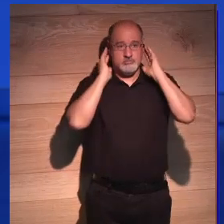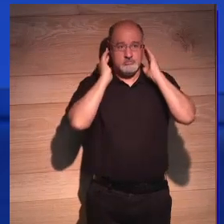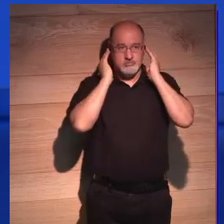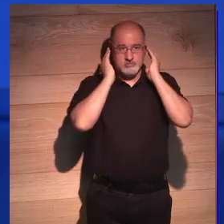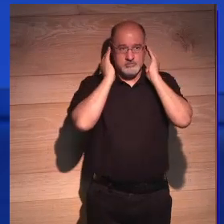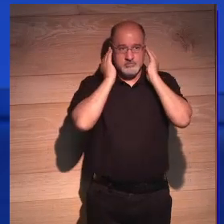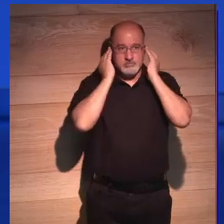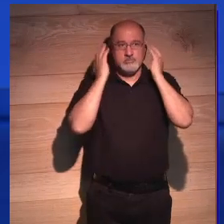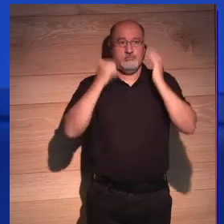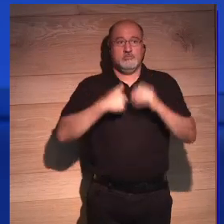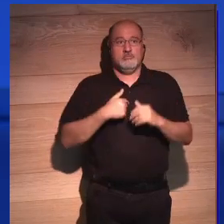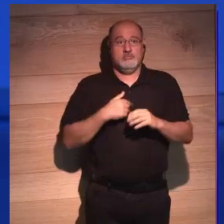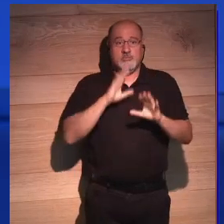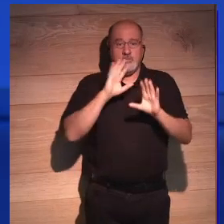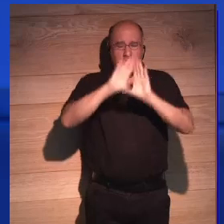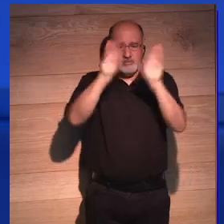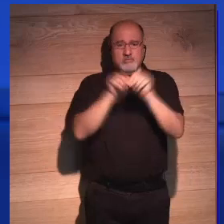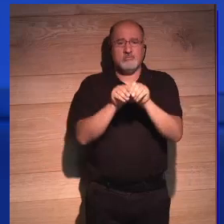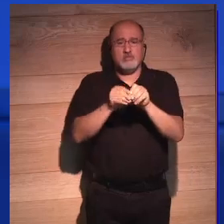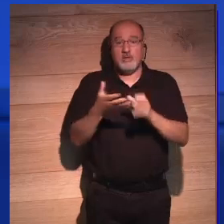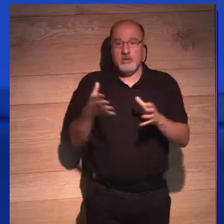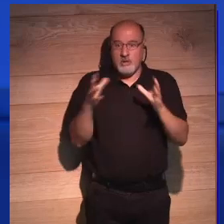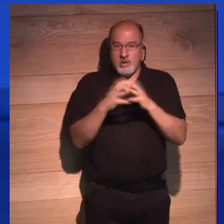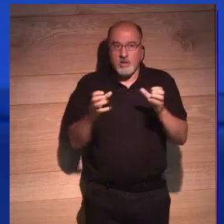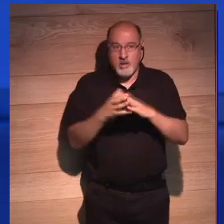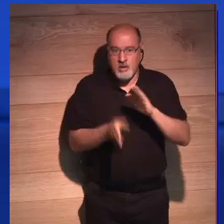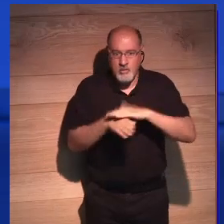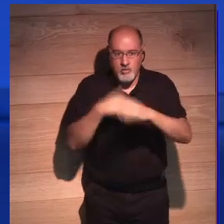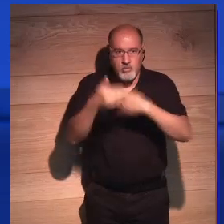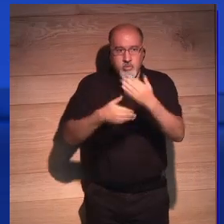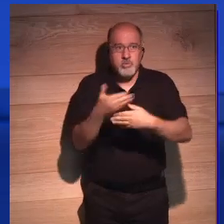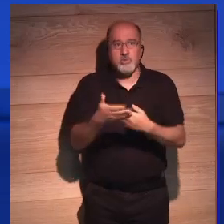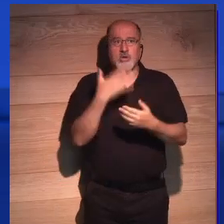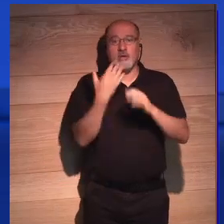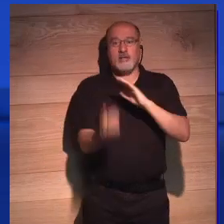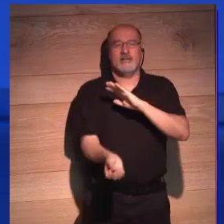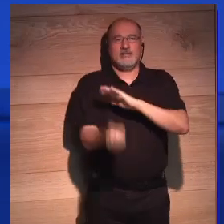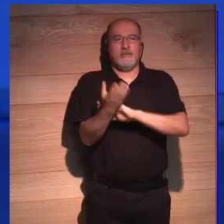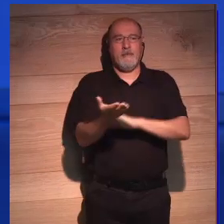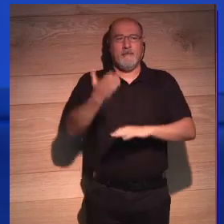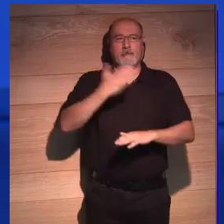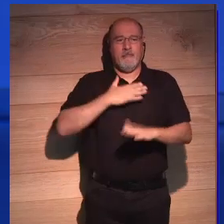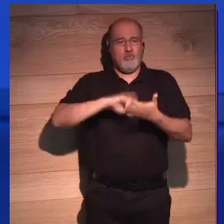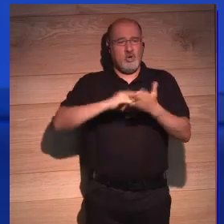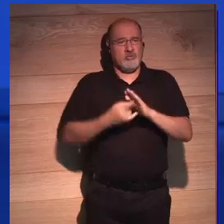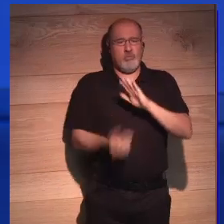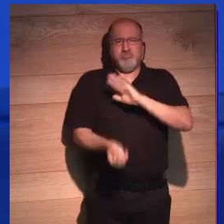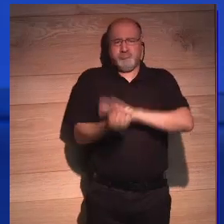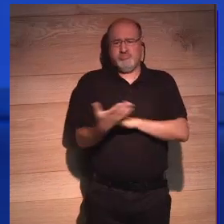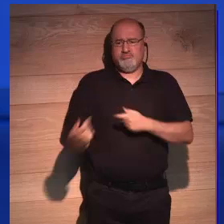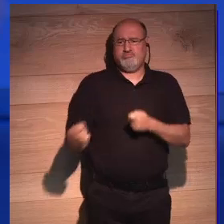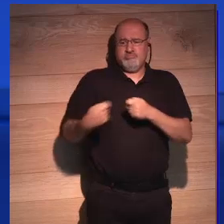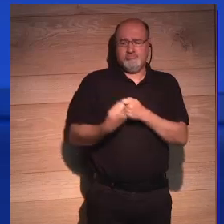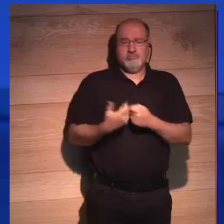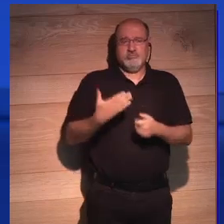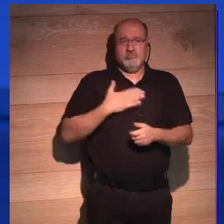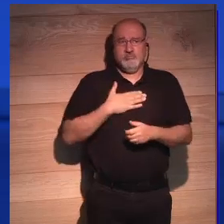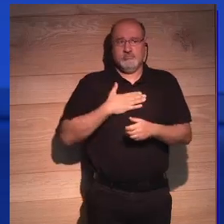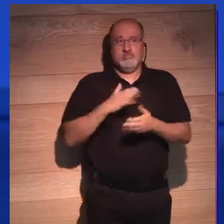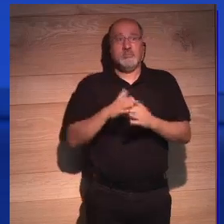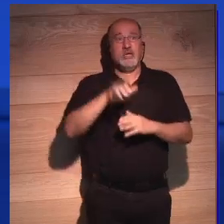for a business. And that is how Limina Immersive came about. We wanted to bridge this gap between content